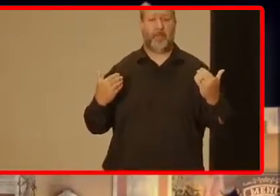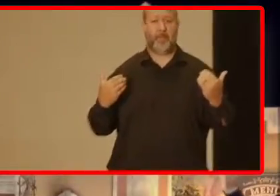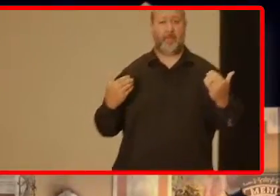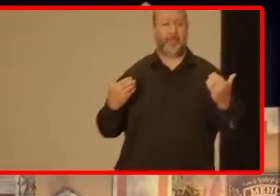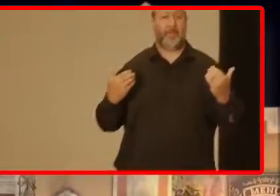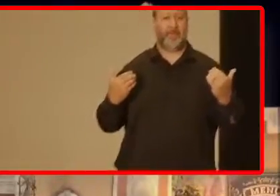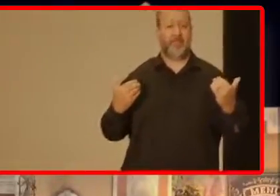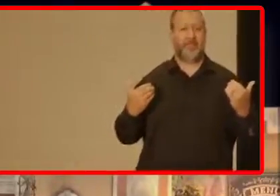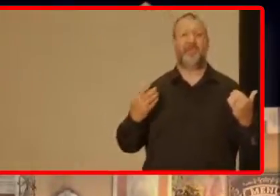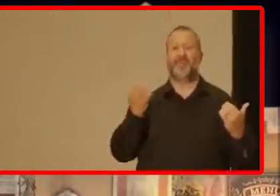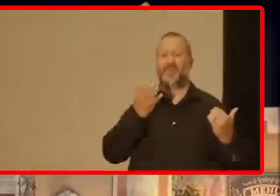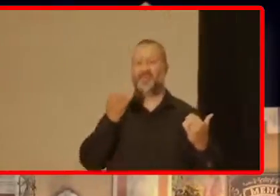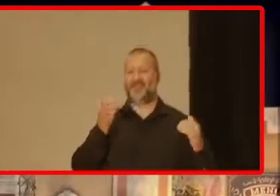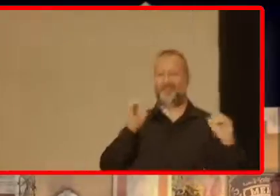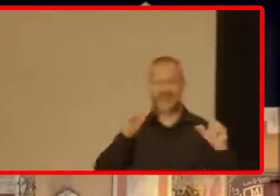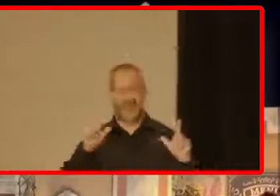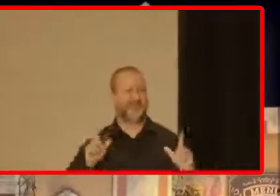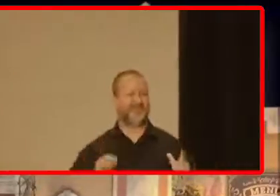Aha!